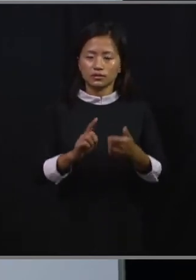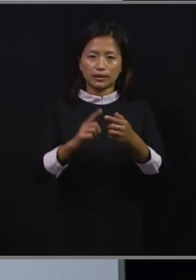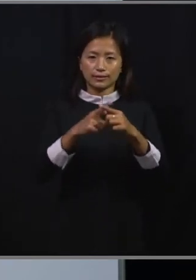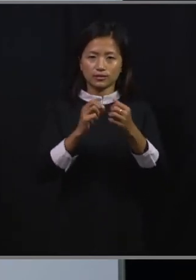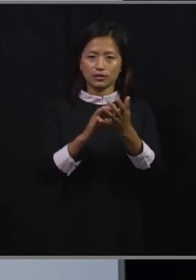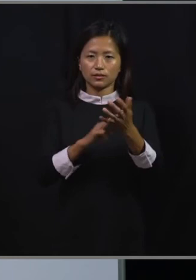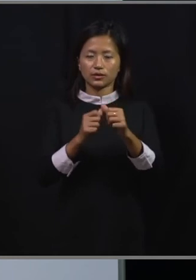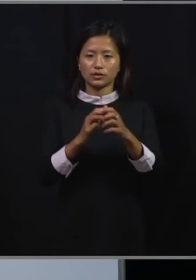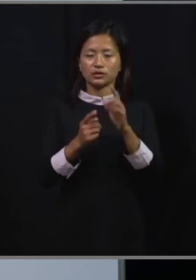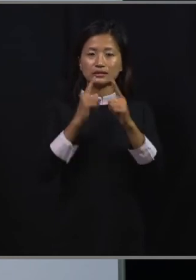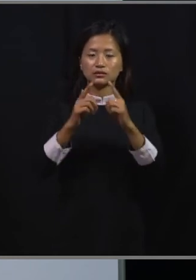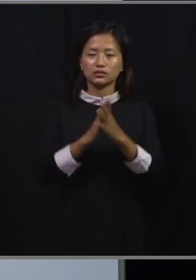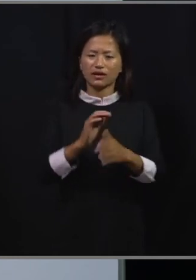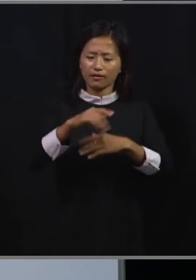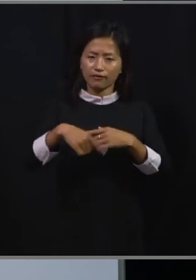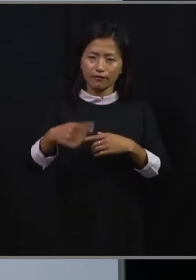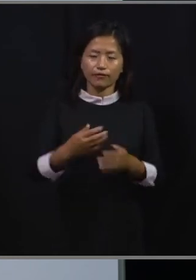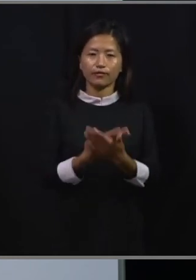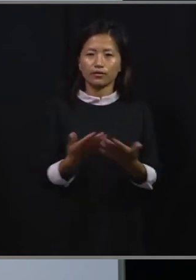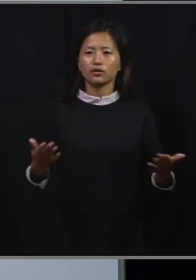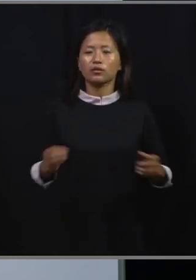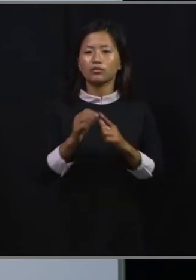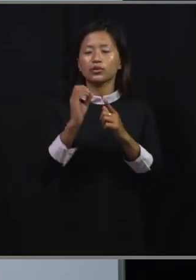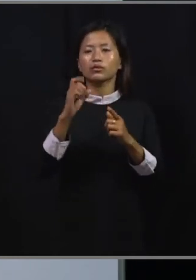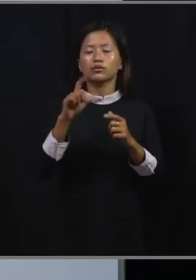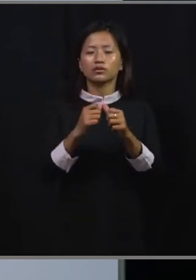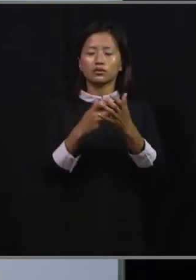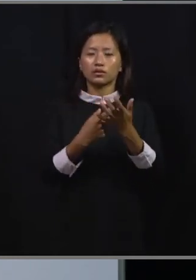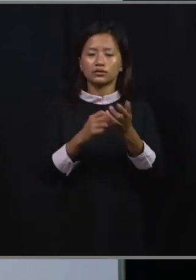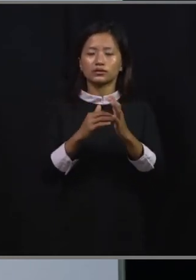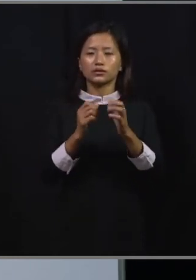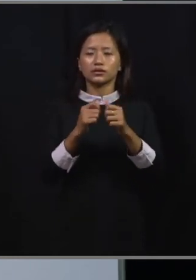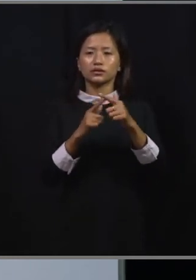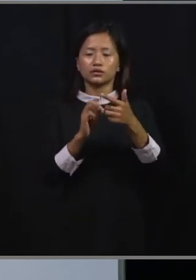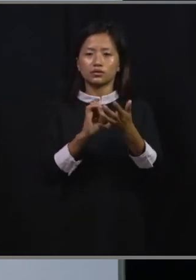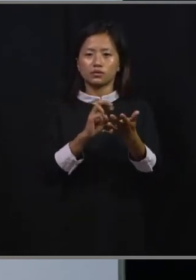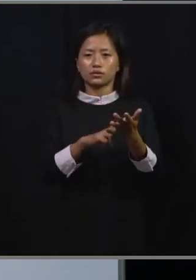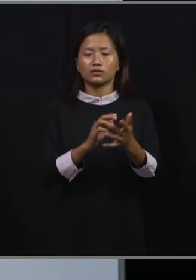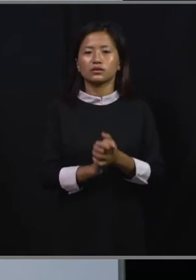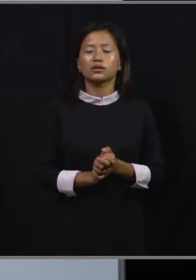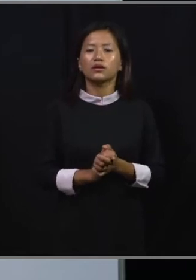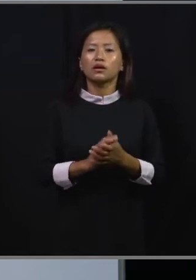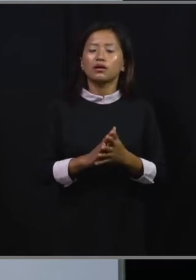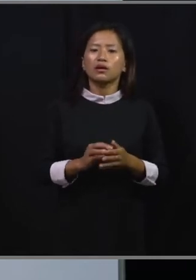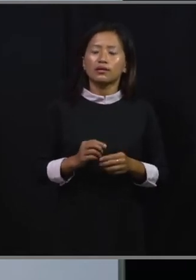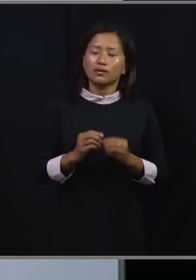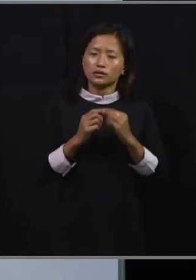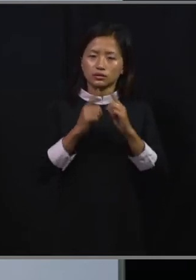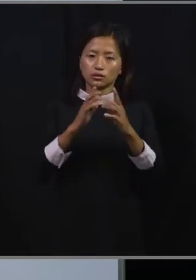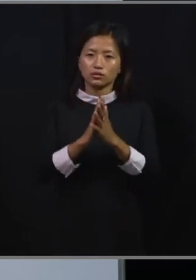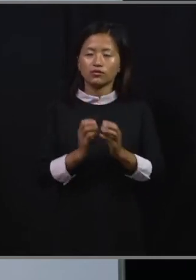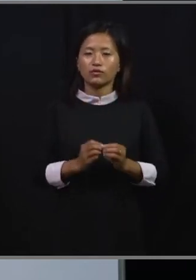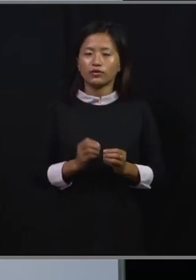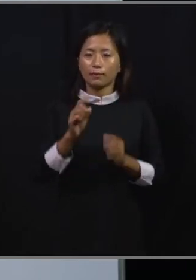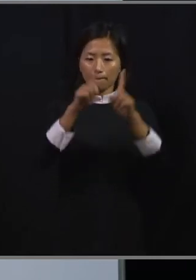he explained everything, almost polarization, right? Polarization he explained, absorption, emission he explained, as well as he